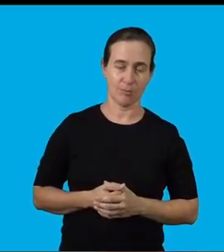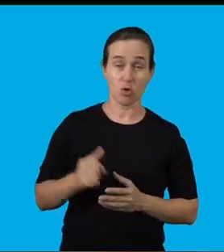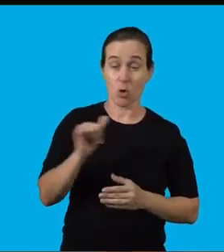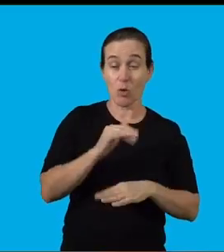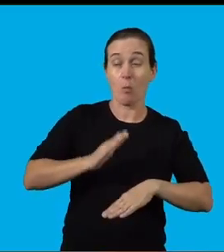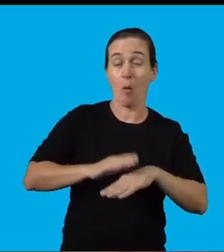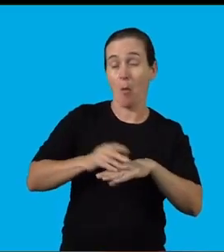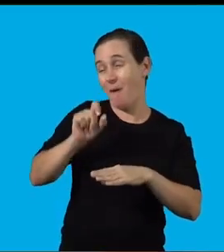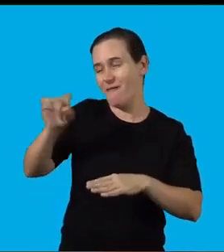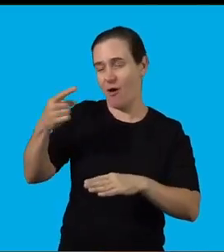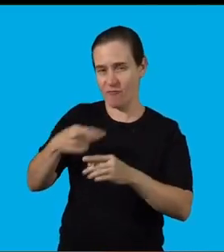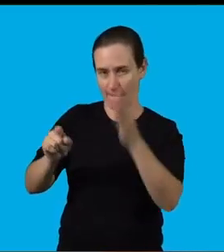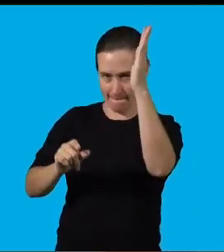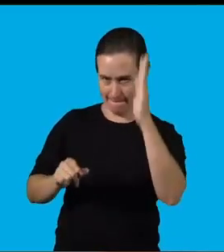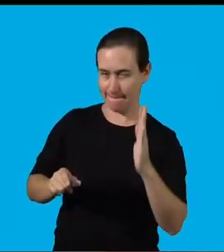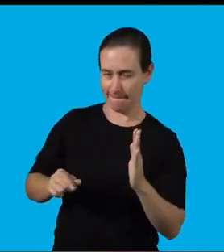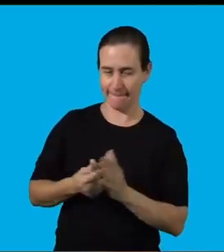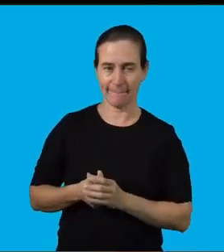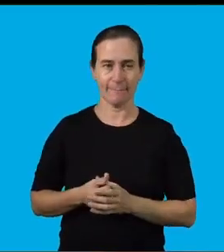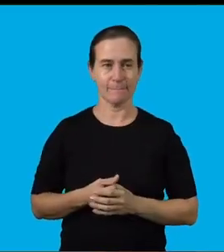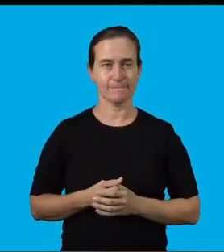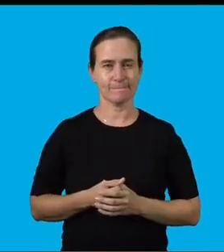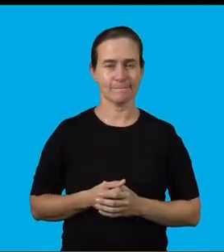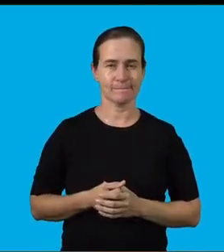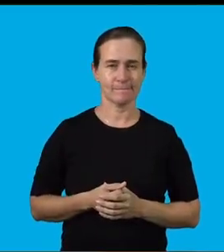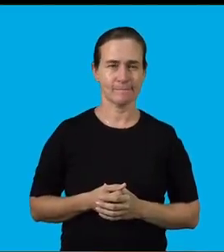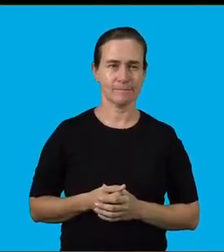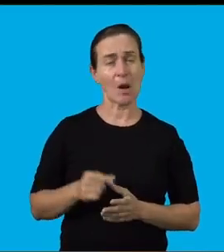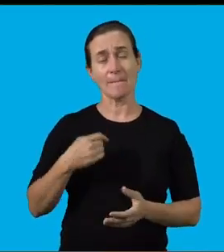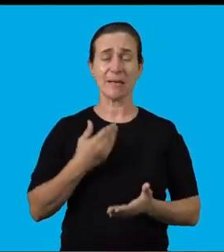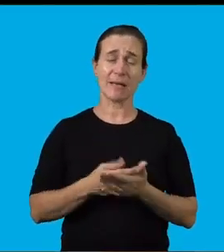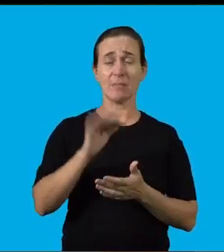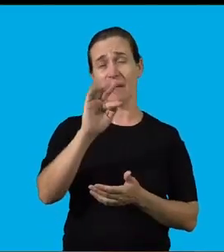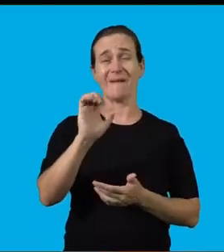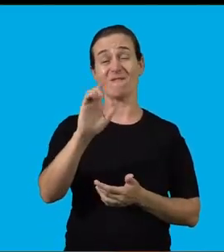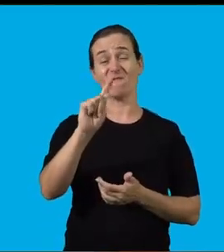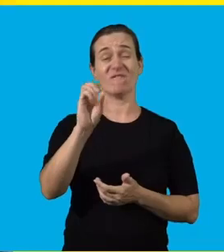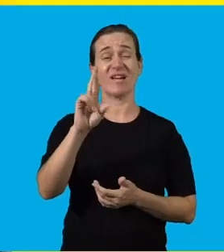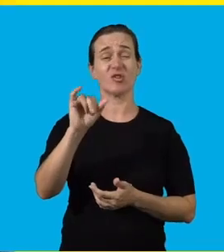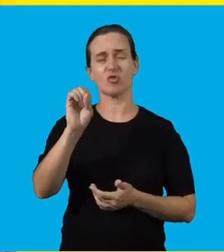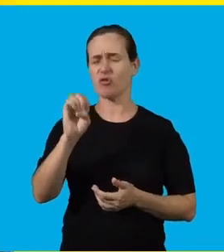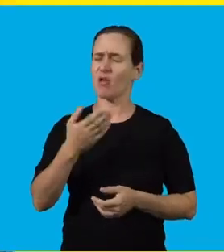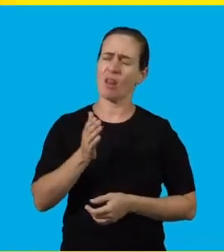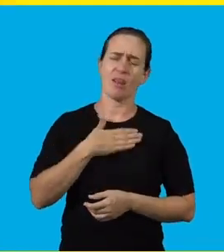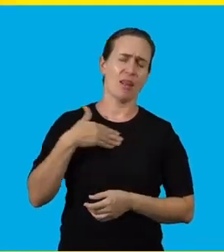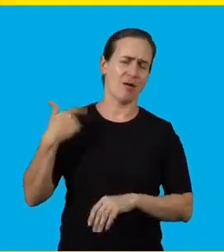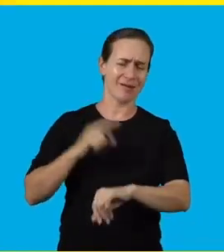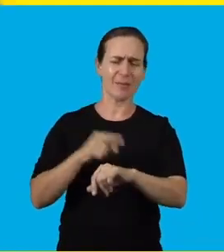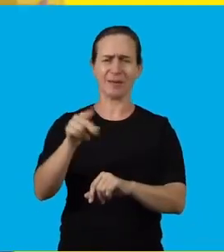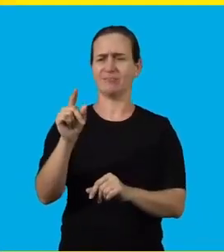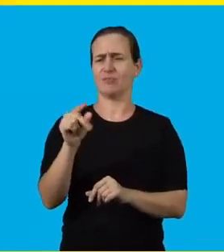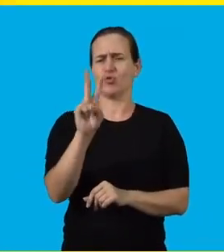the x-intercepts. If at this point you decide, well, let's go and factorize to find x-intercepts, it's going to take you a lot more time.